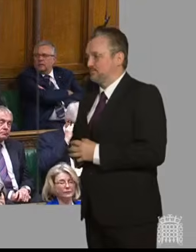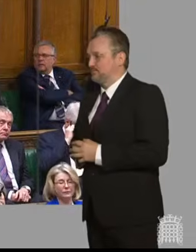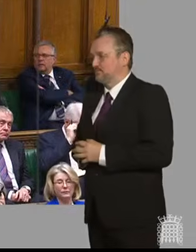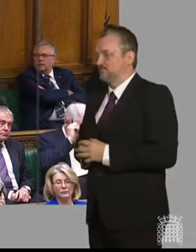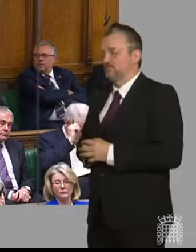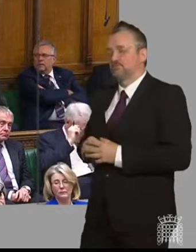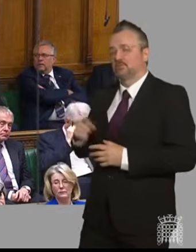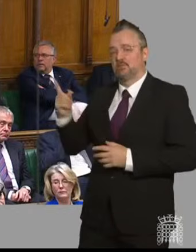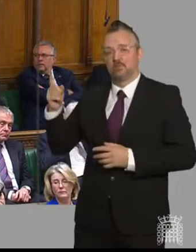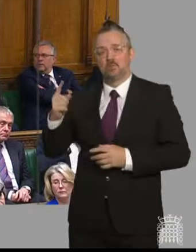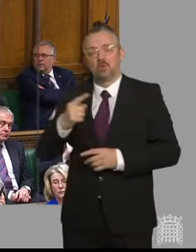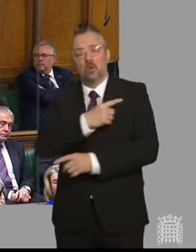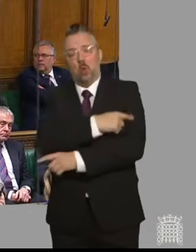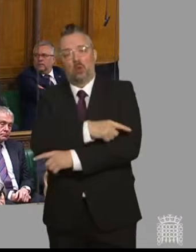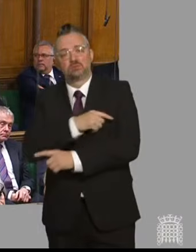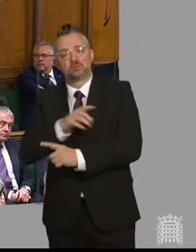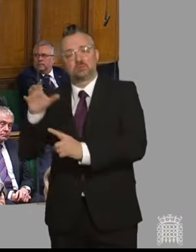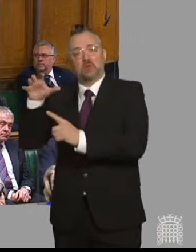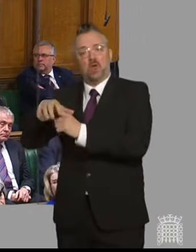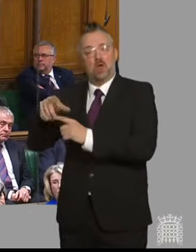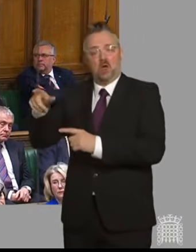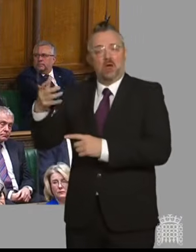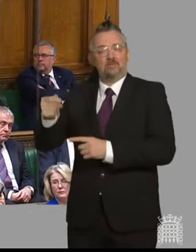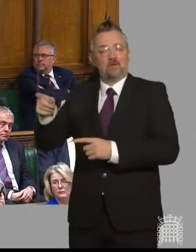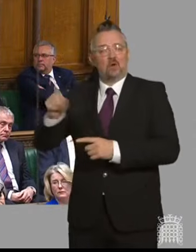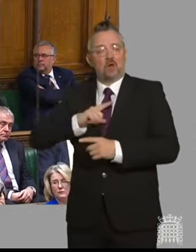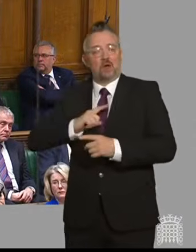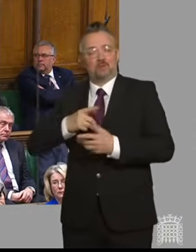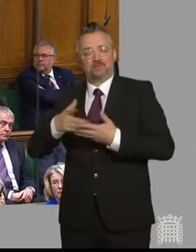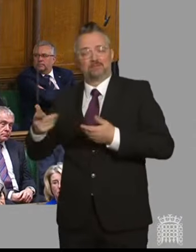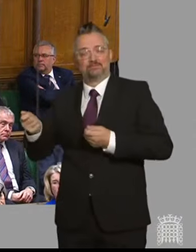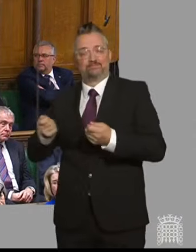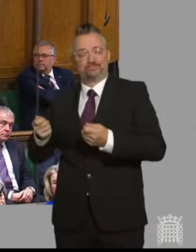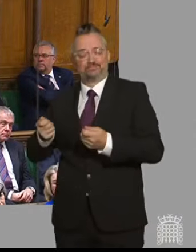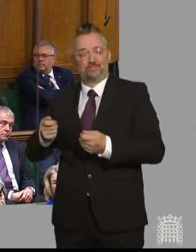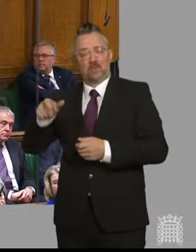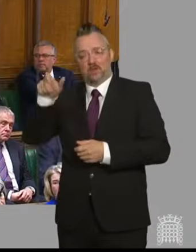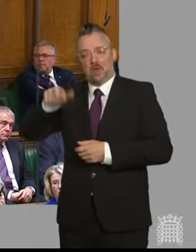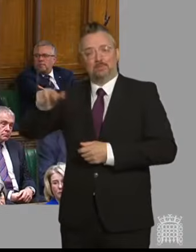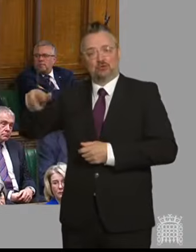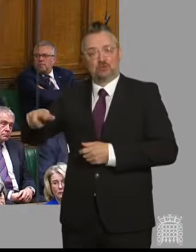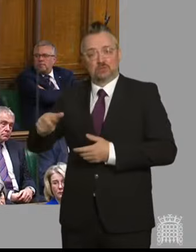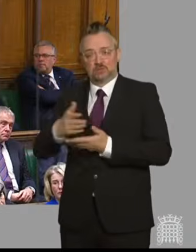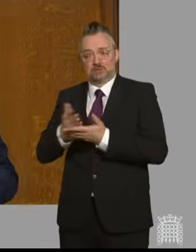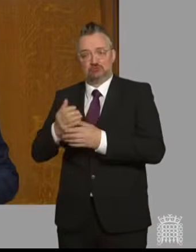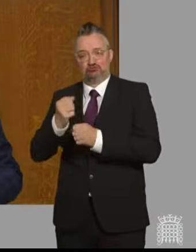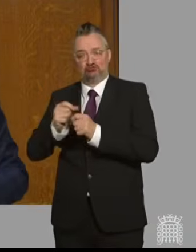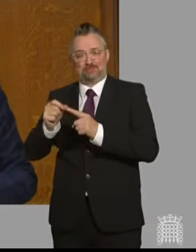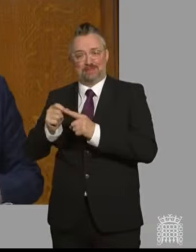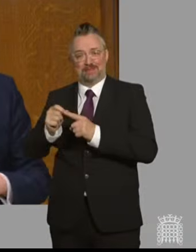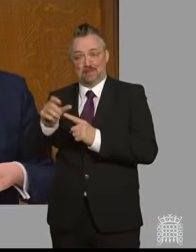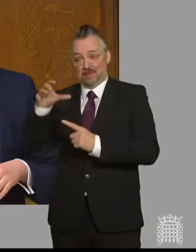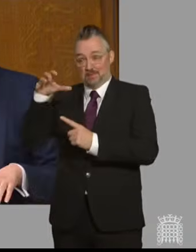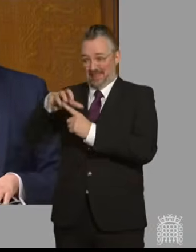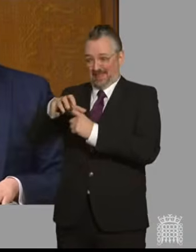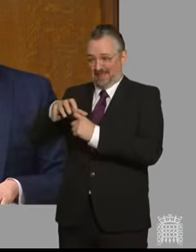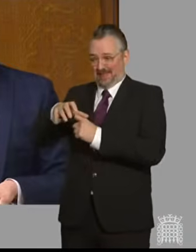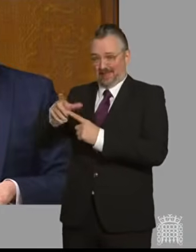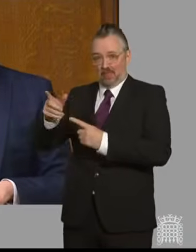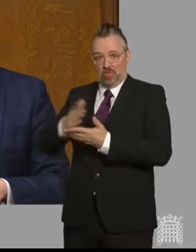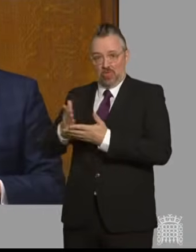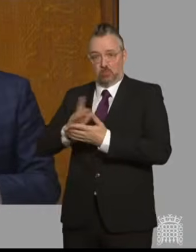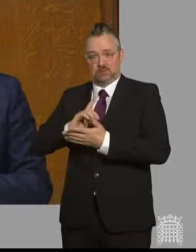of discussions the day before the GP practice's lease expired and then issued them notice that they were trespassing. Now,